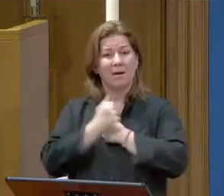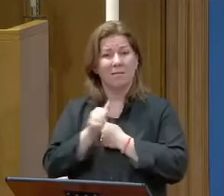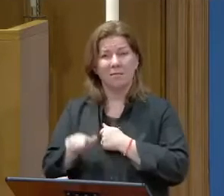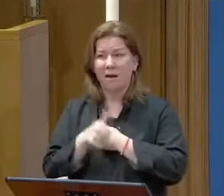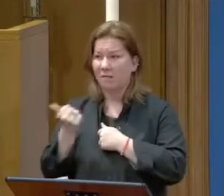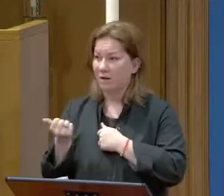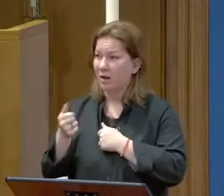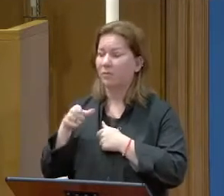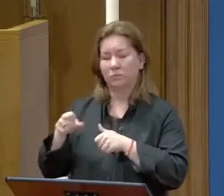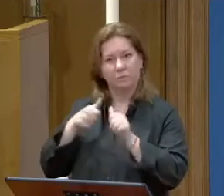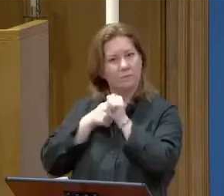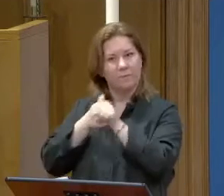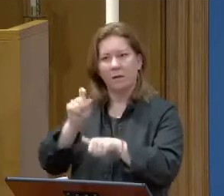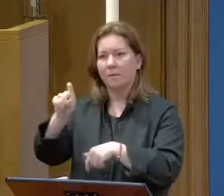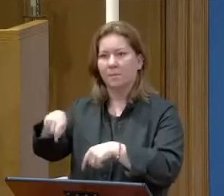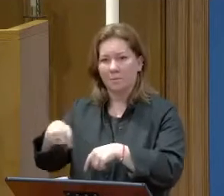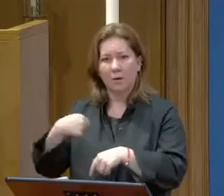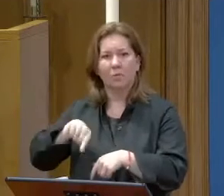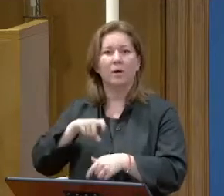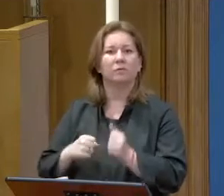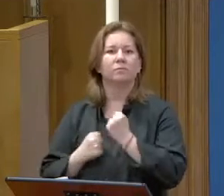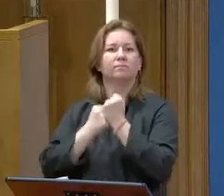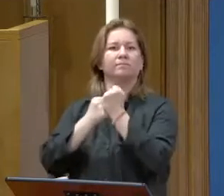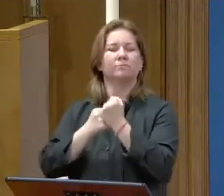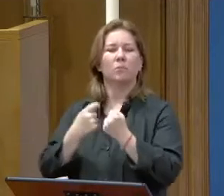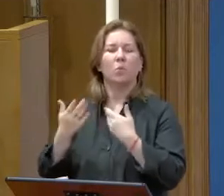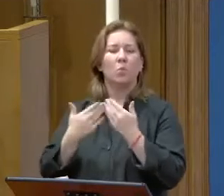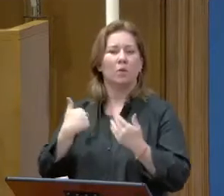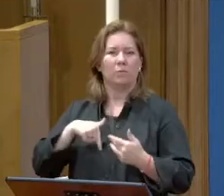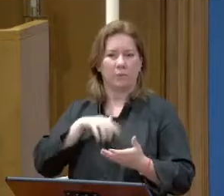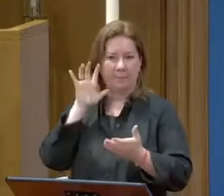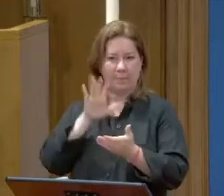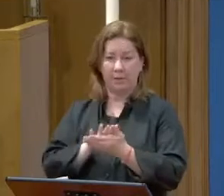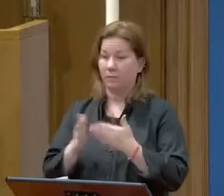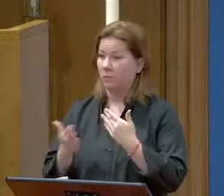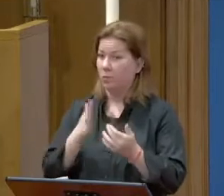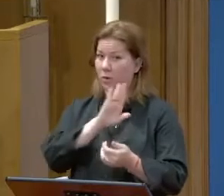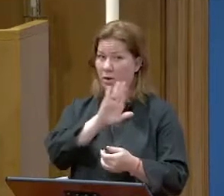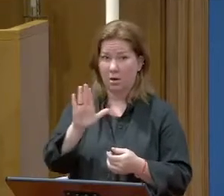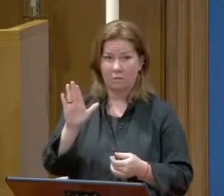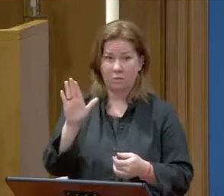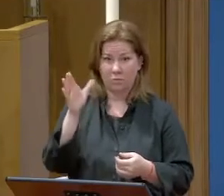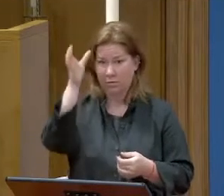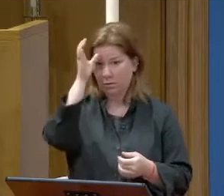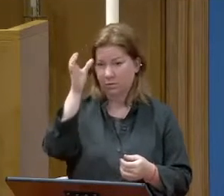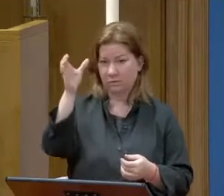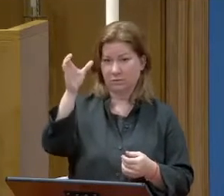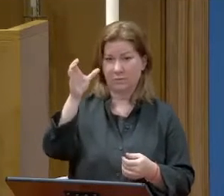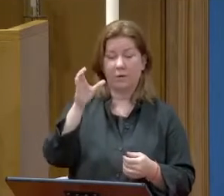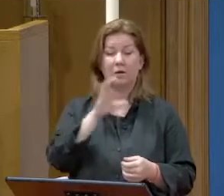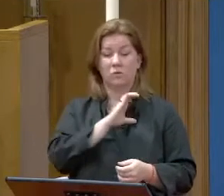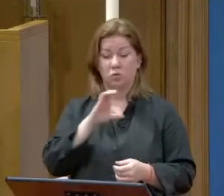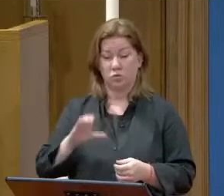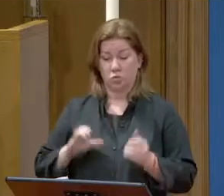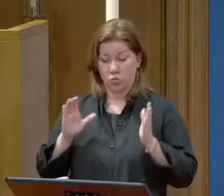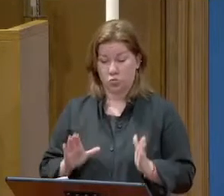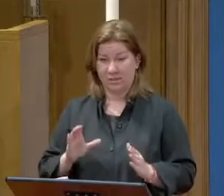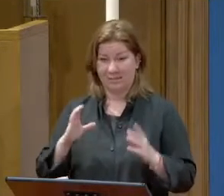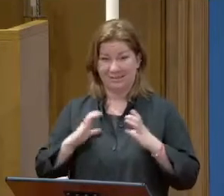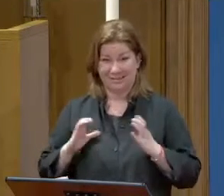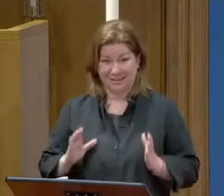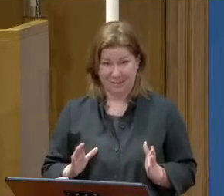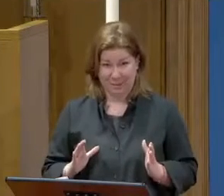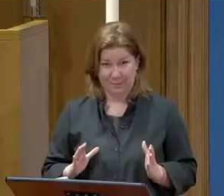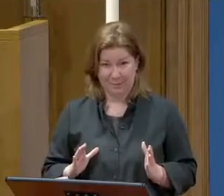while standing up for what we believe is right? Whatever your conception of Christian citizenship, Paul invites